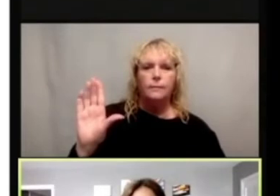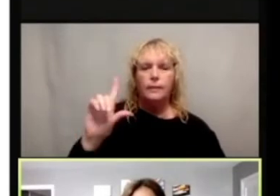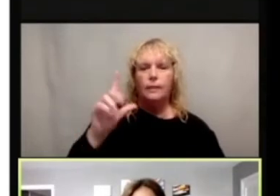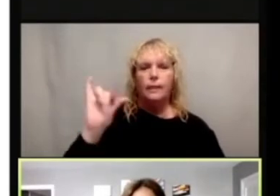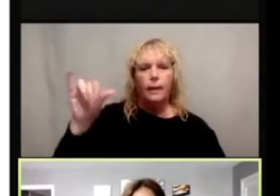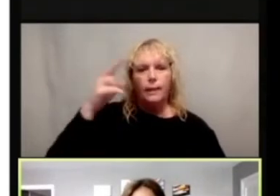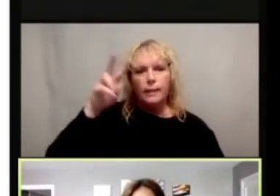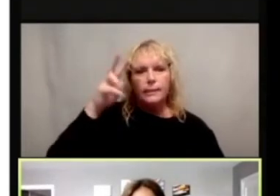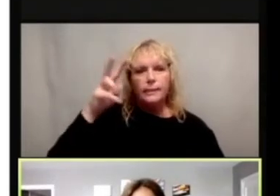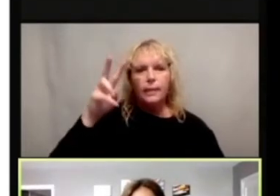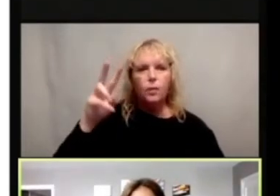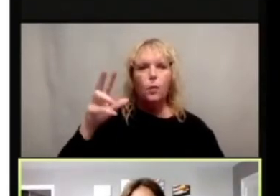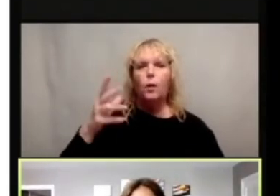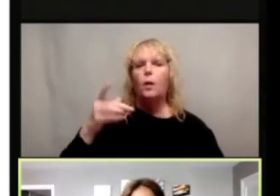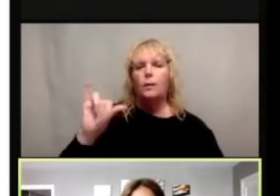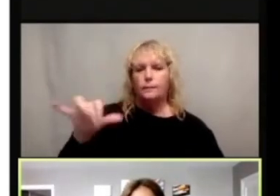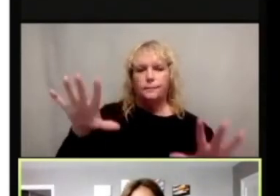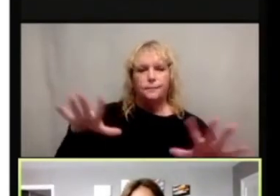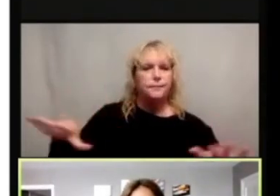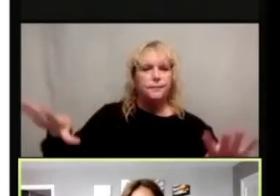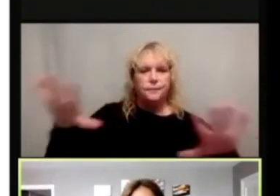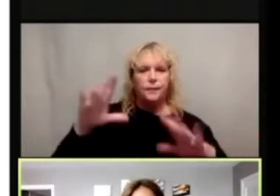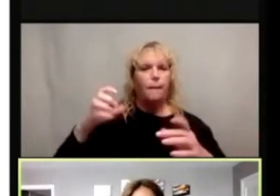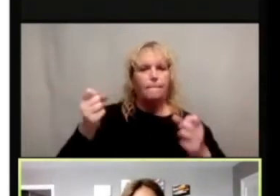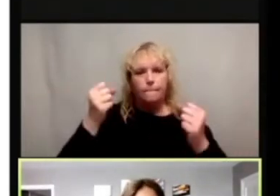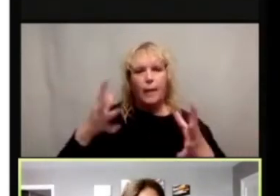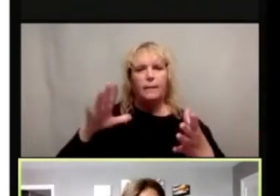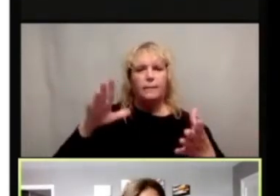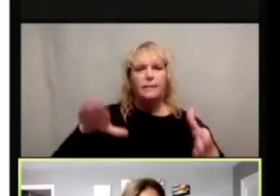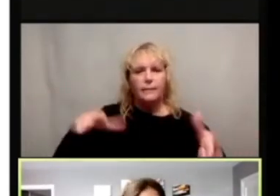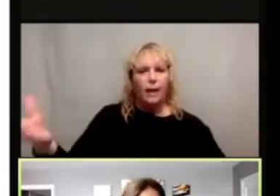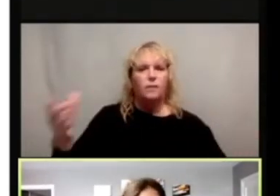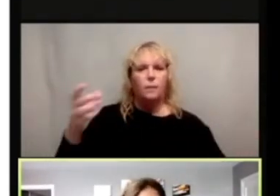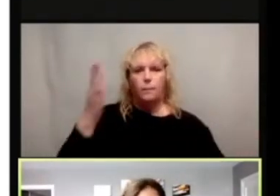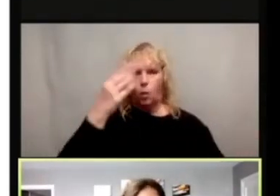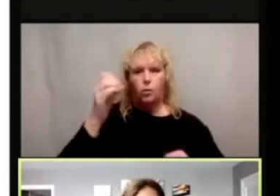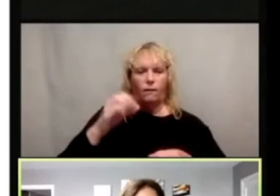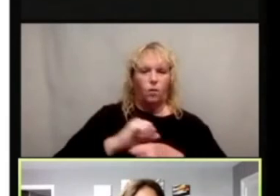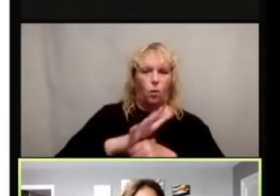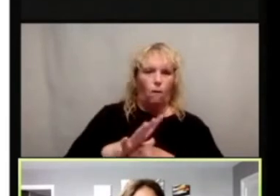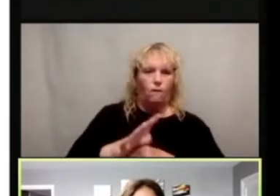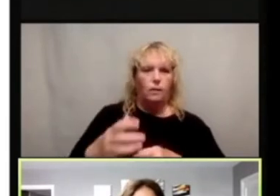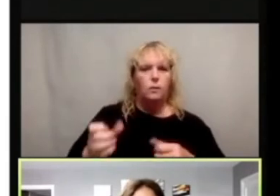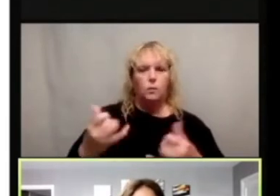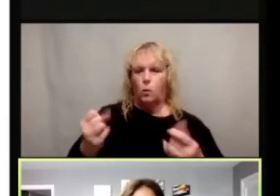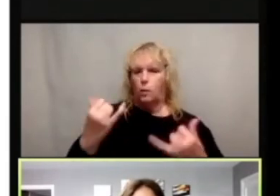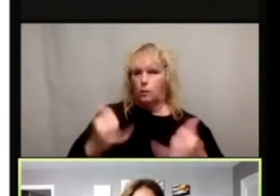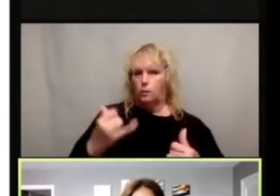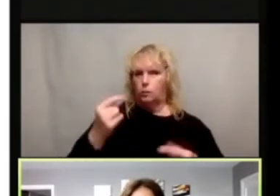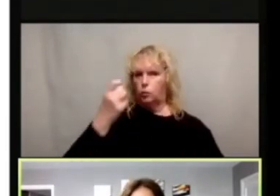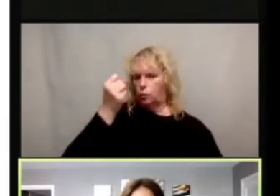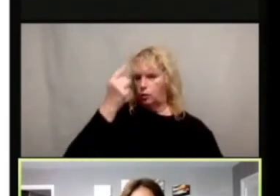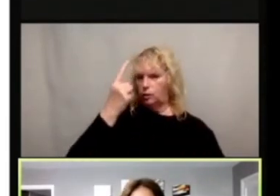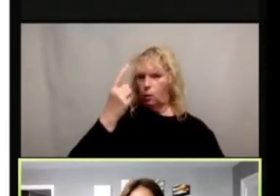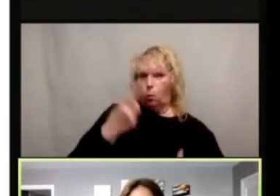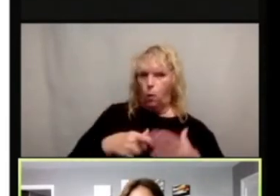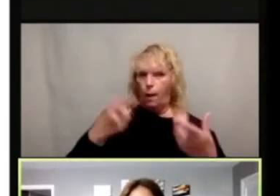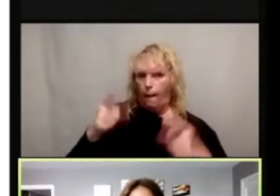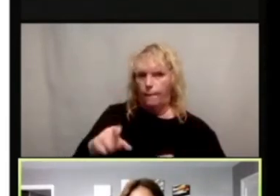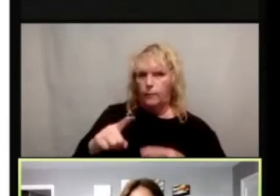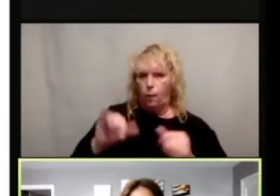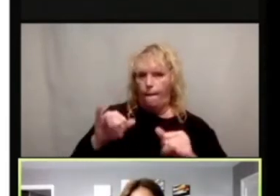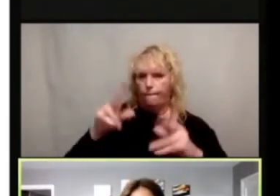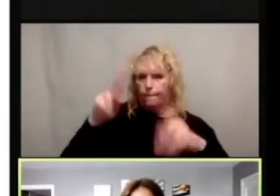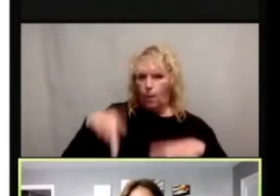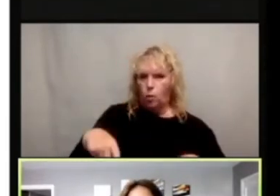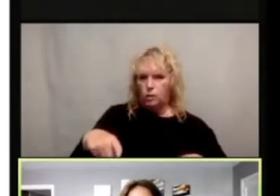in terms of deaths related to COVID, right? And so understanding what happens to those persons who are left